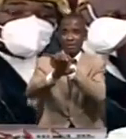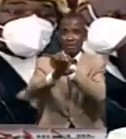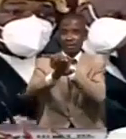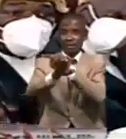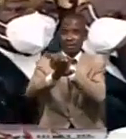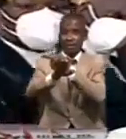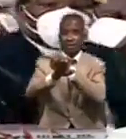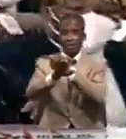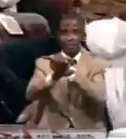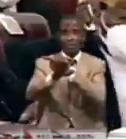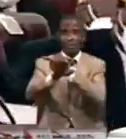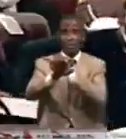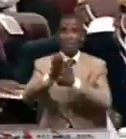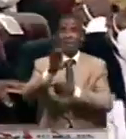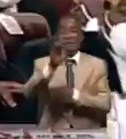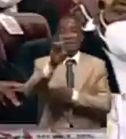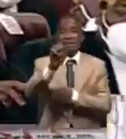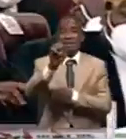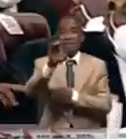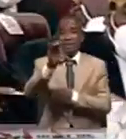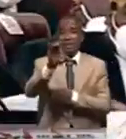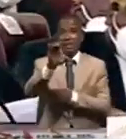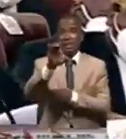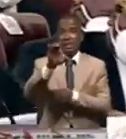Yes, my Lord, it is the first respondent's case